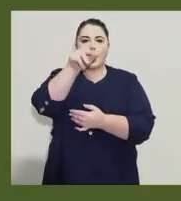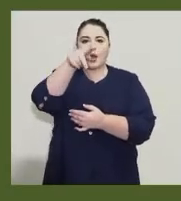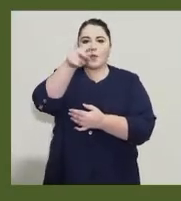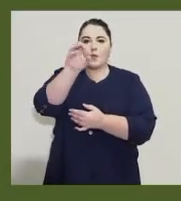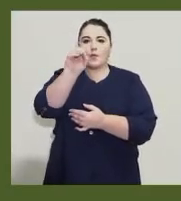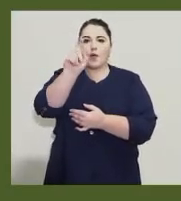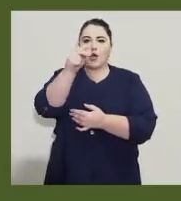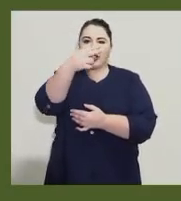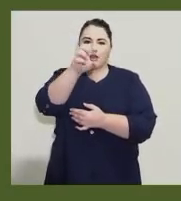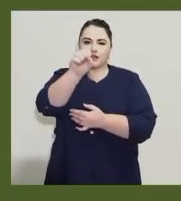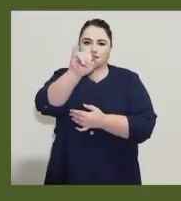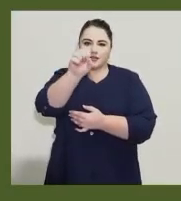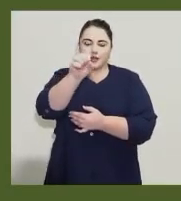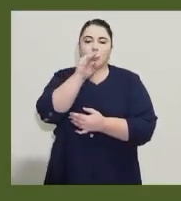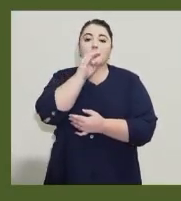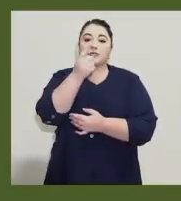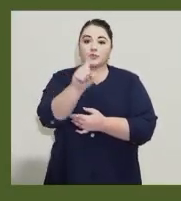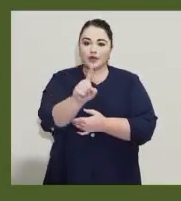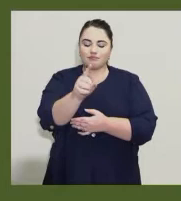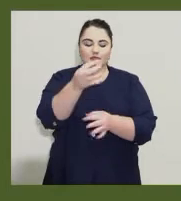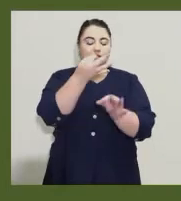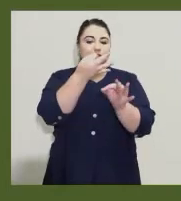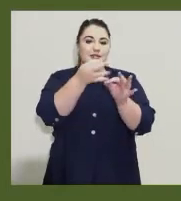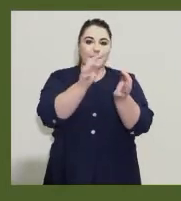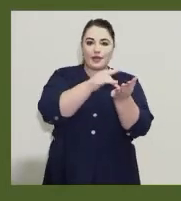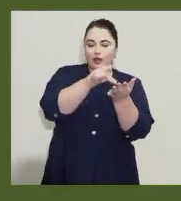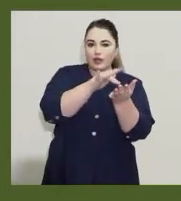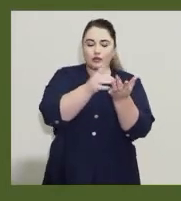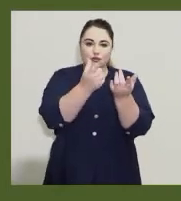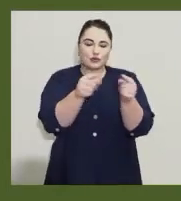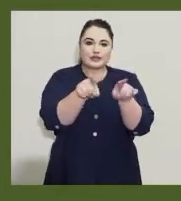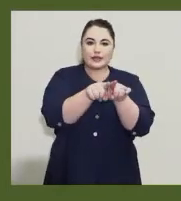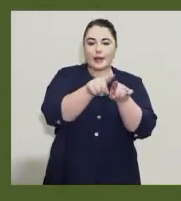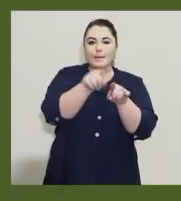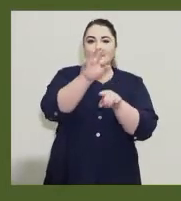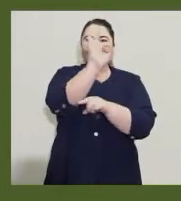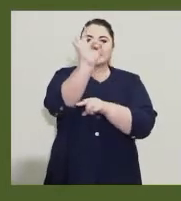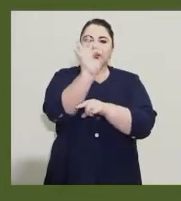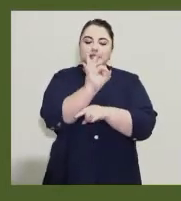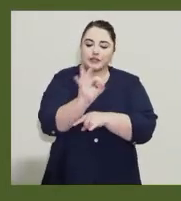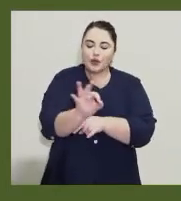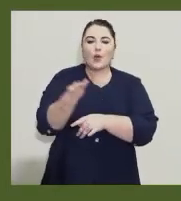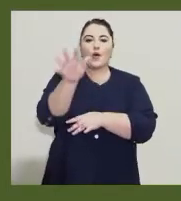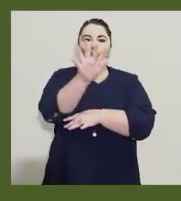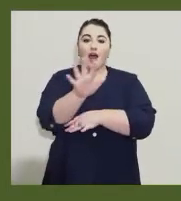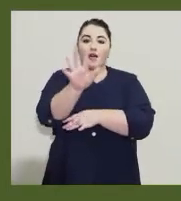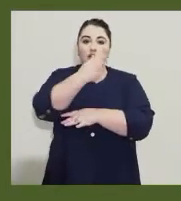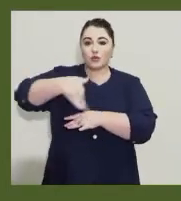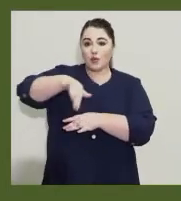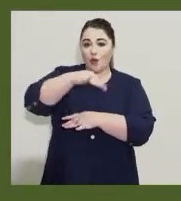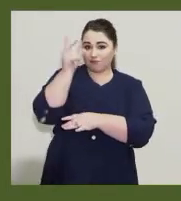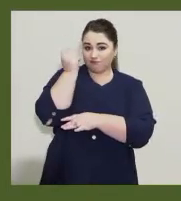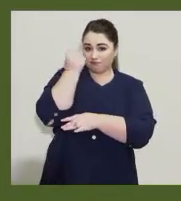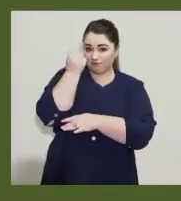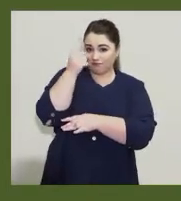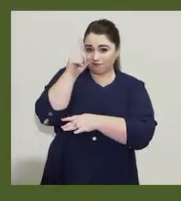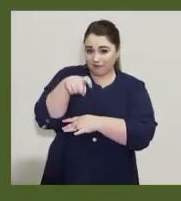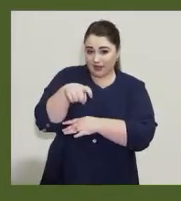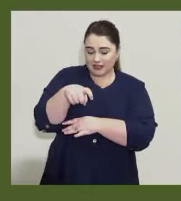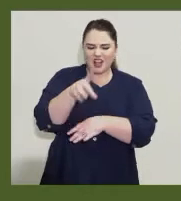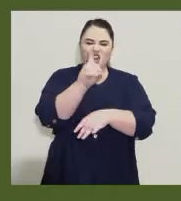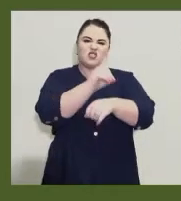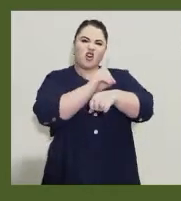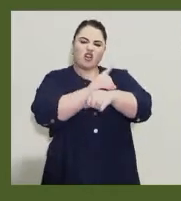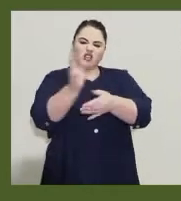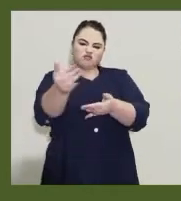hypothesis. We'll be doing simple calculations such as percentage and average you need to understand. How